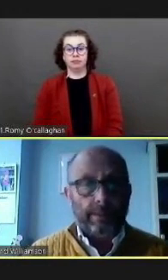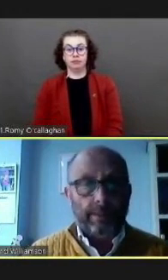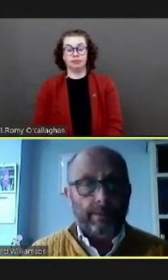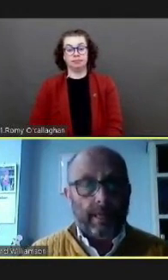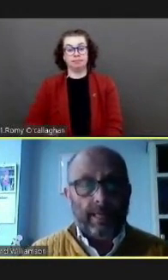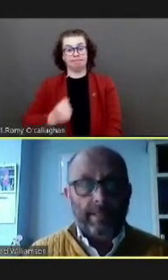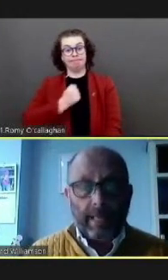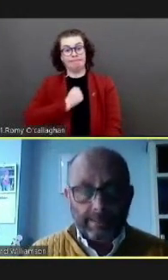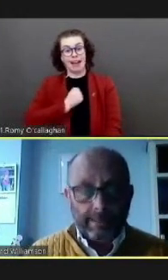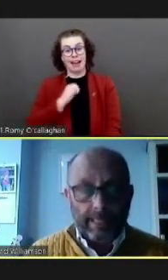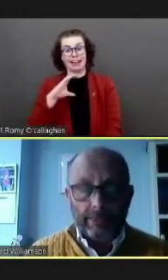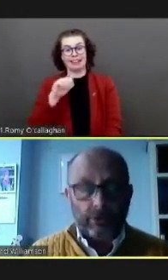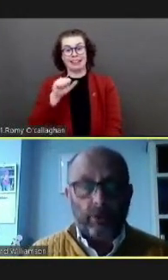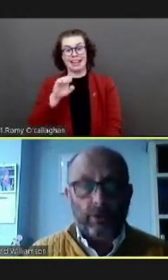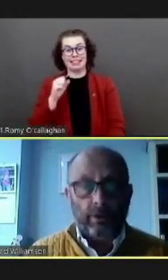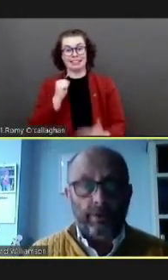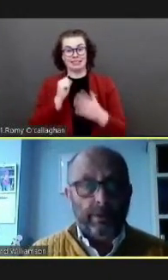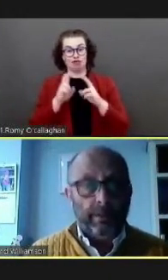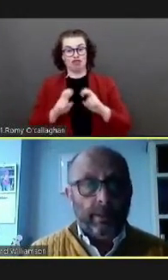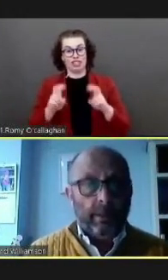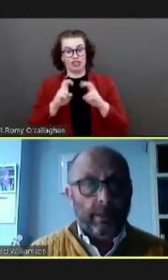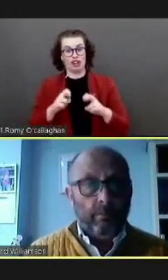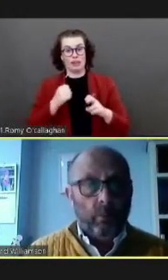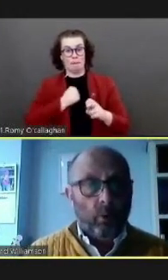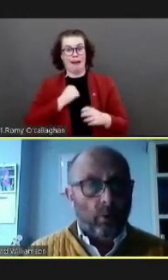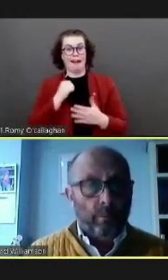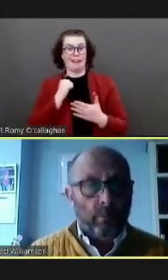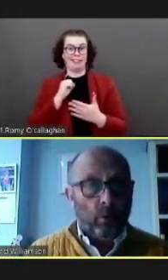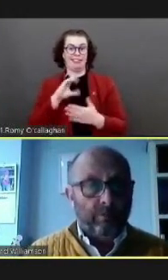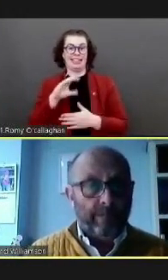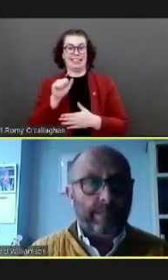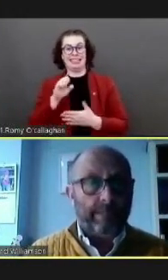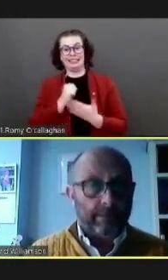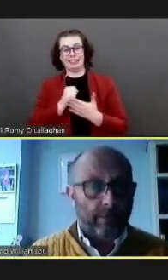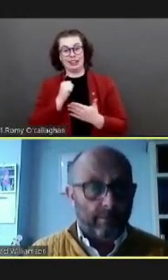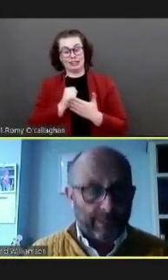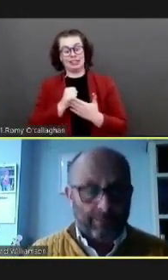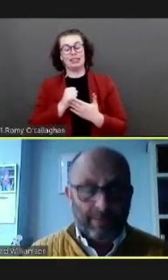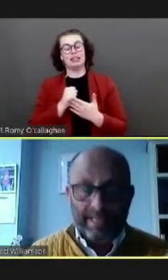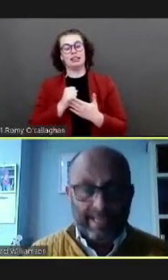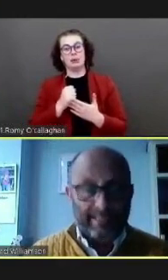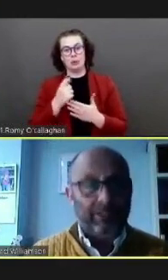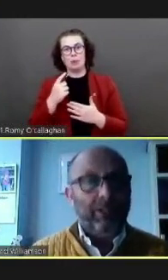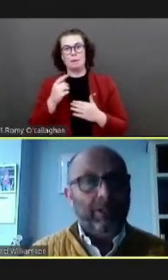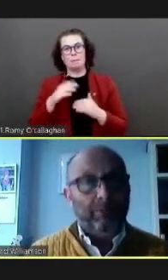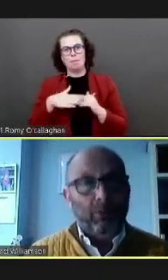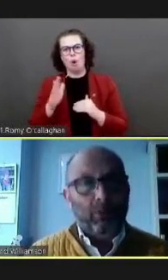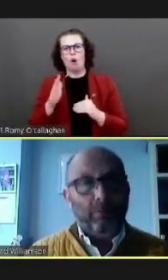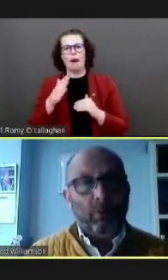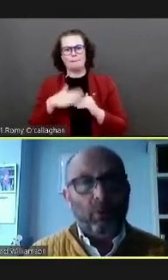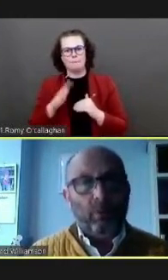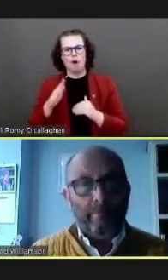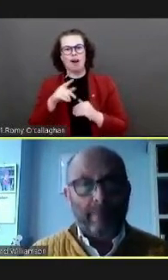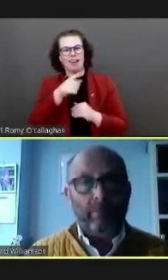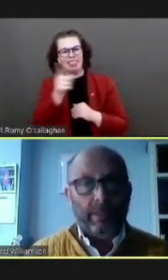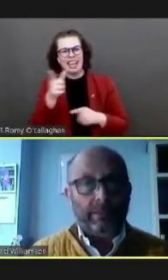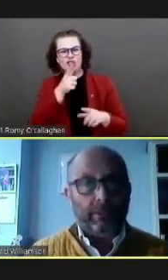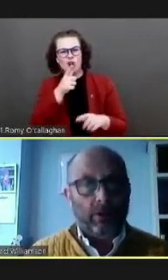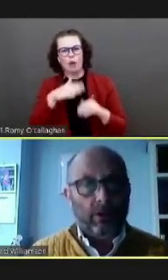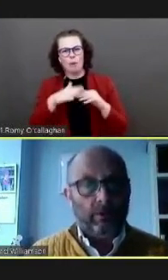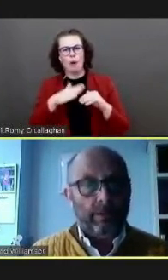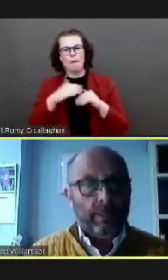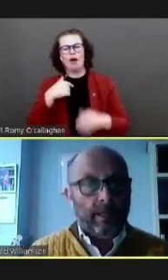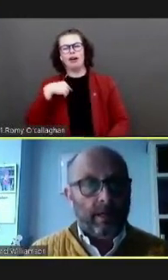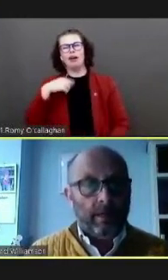around this, and as the day has gone on, more and more faces have come into my head, more and more